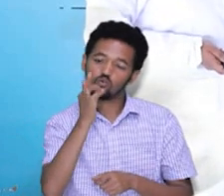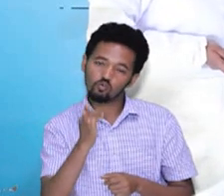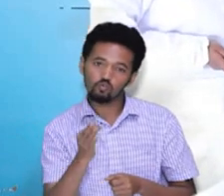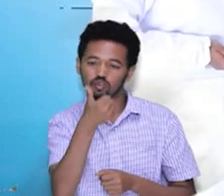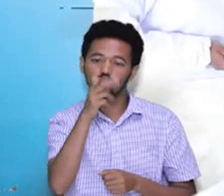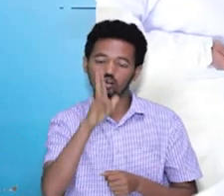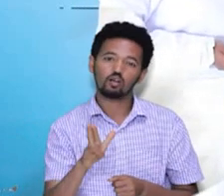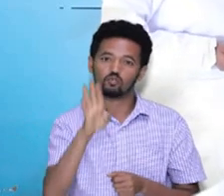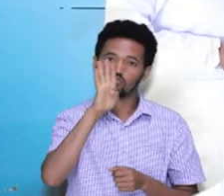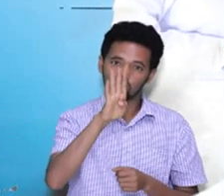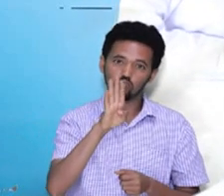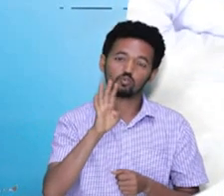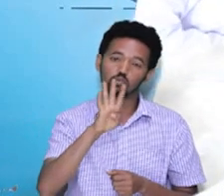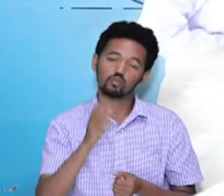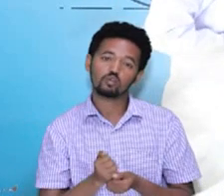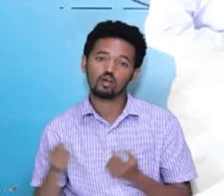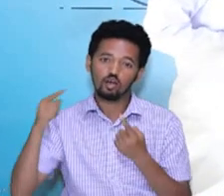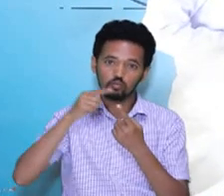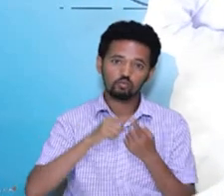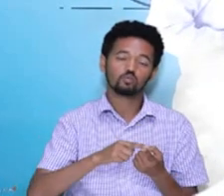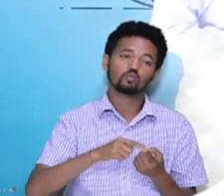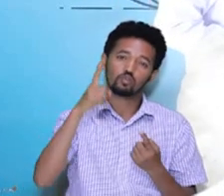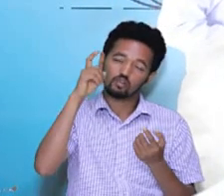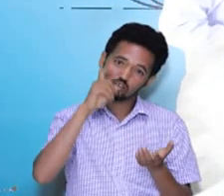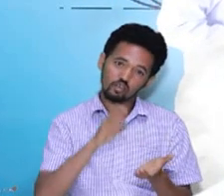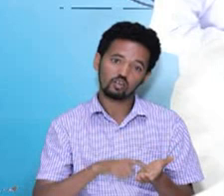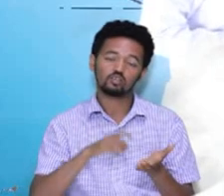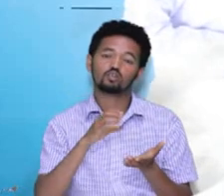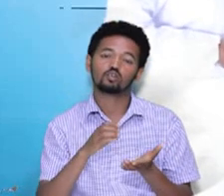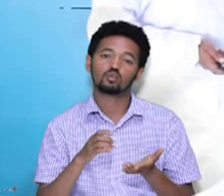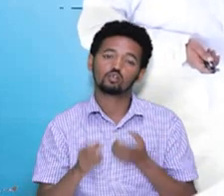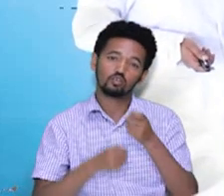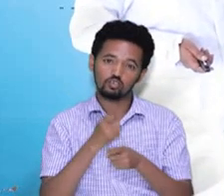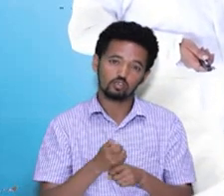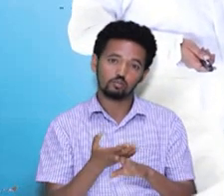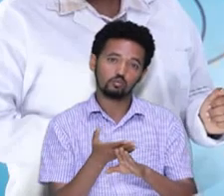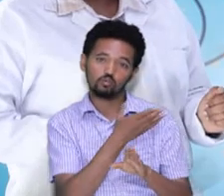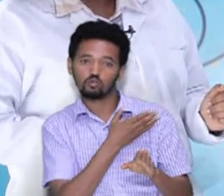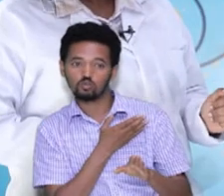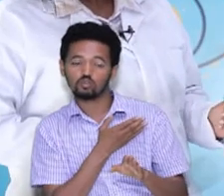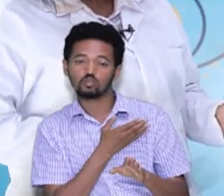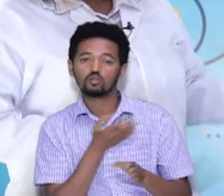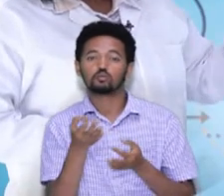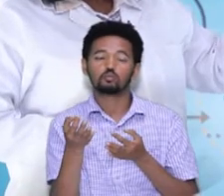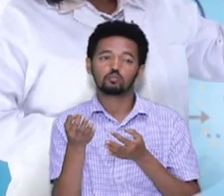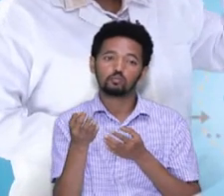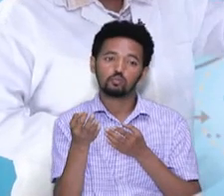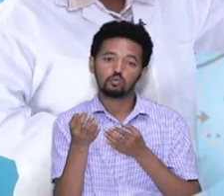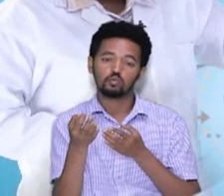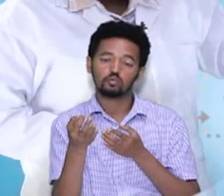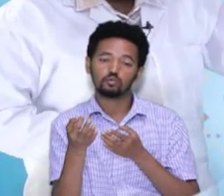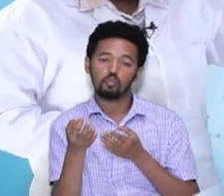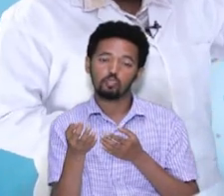Era is 4.5 billion up to 600 million years before the present. Due